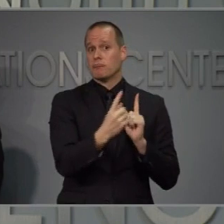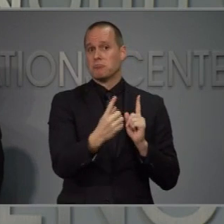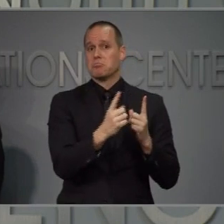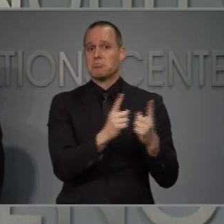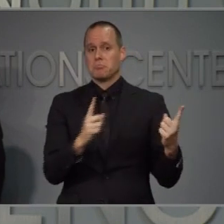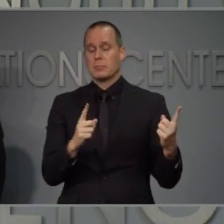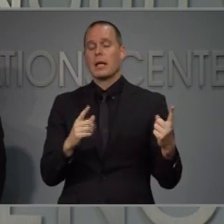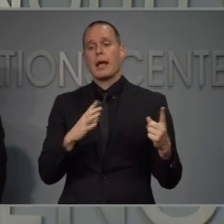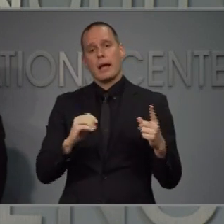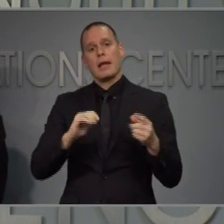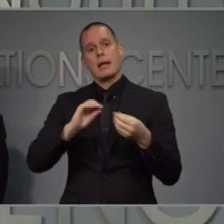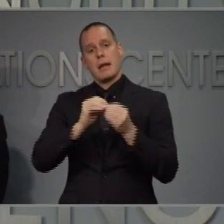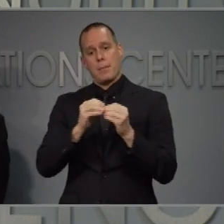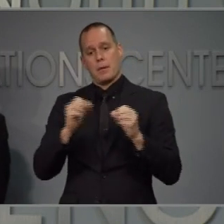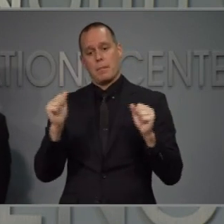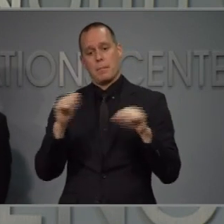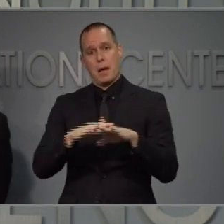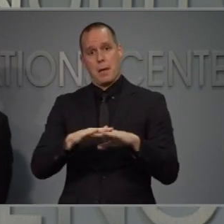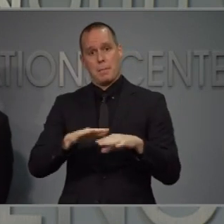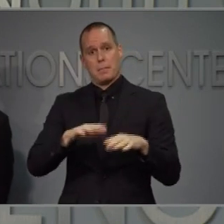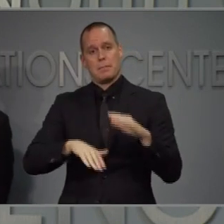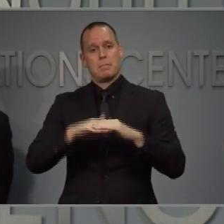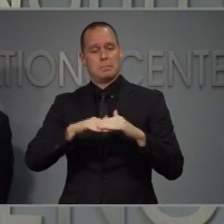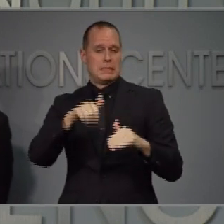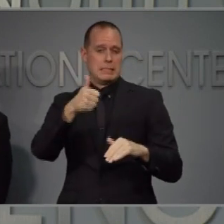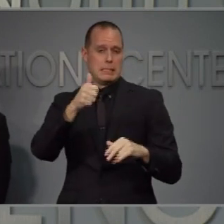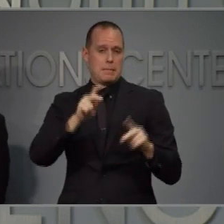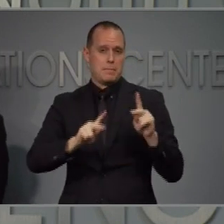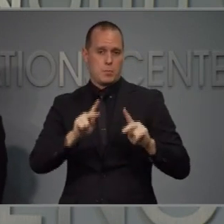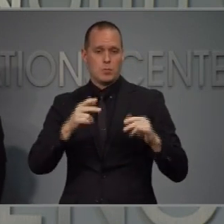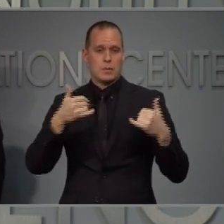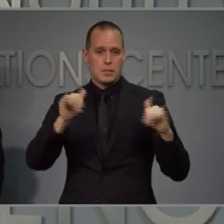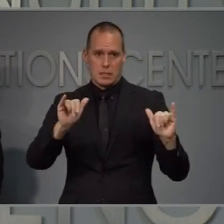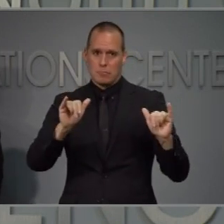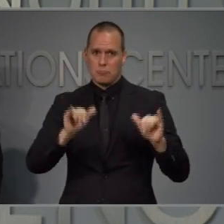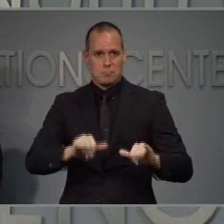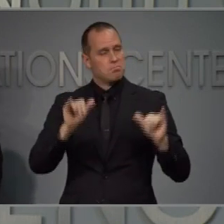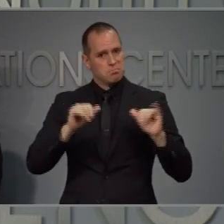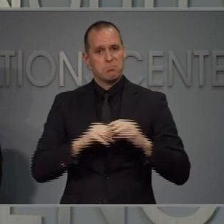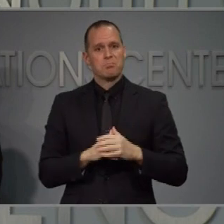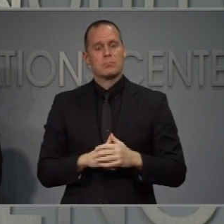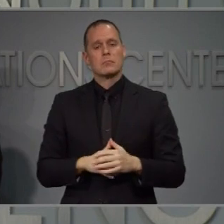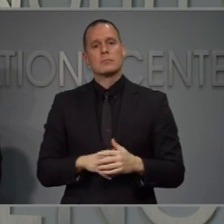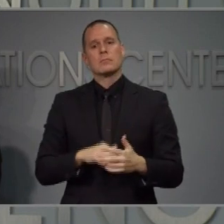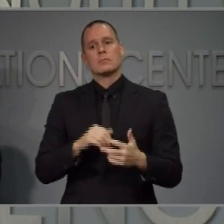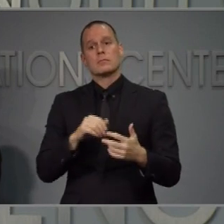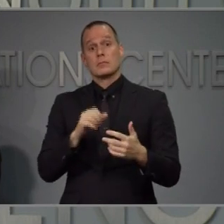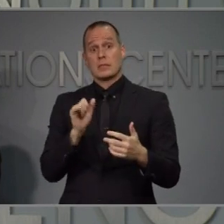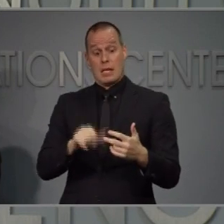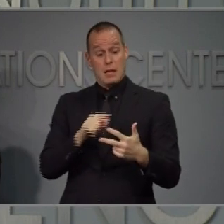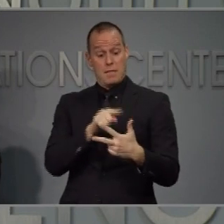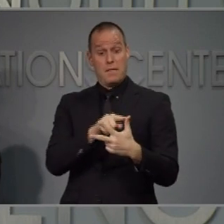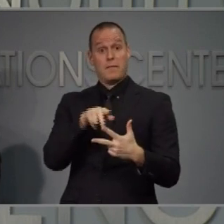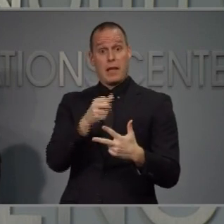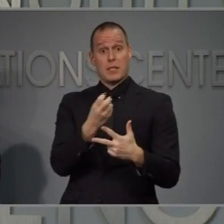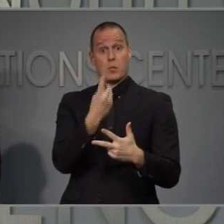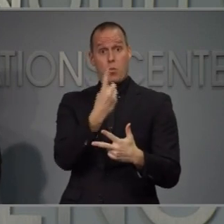10 people on mass gatherings. After 2 to 3 weeks after phase one, and if our